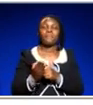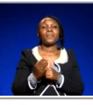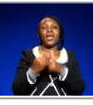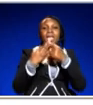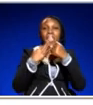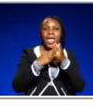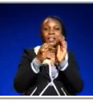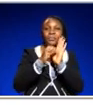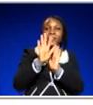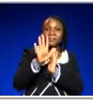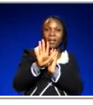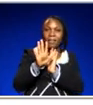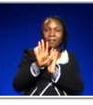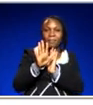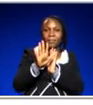8.5,